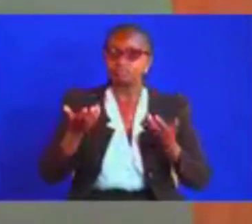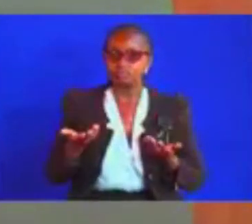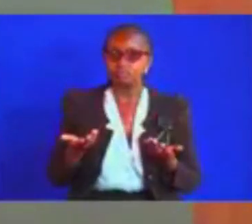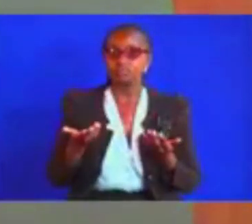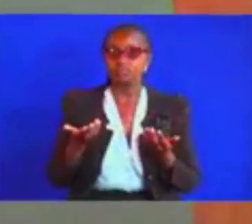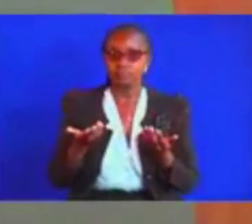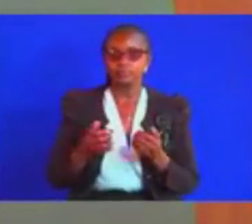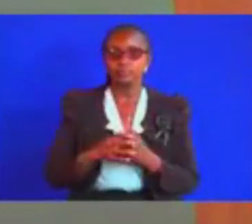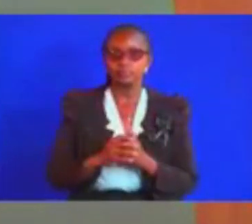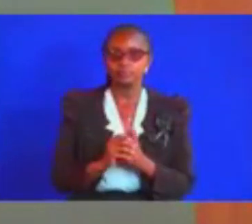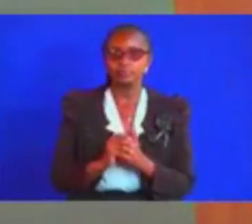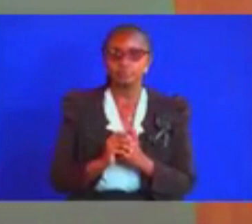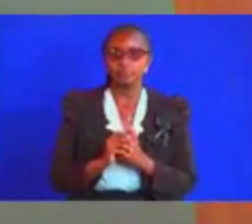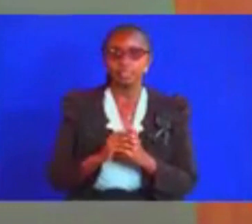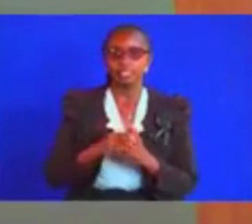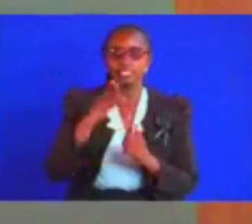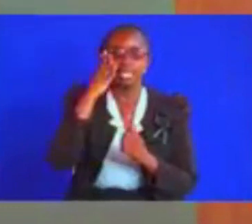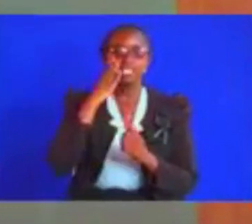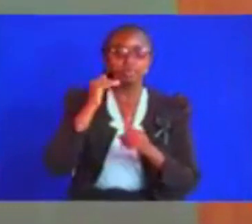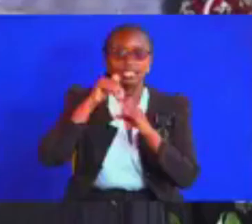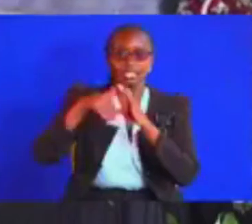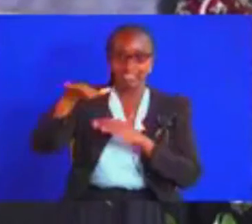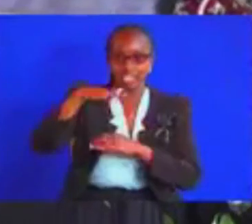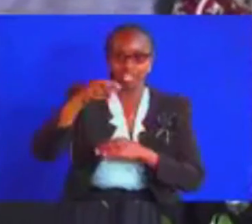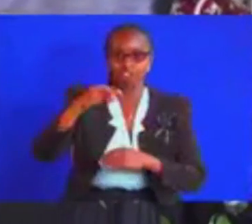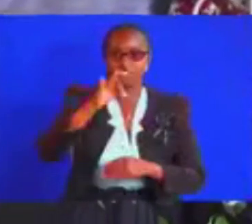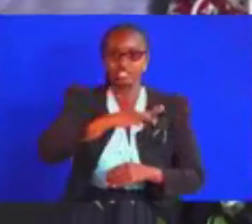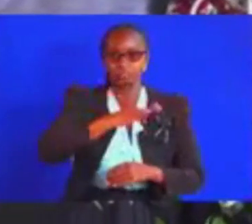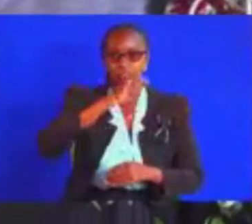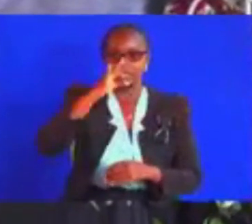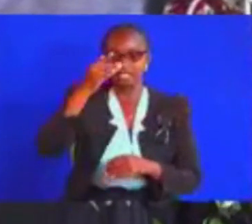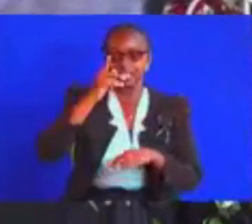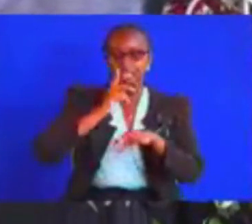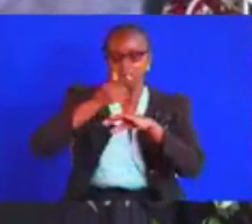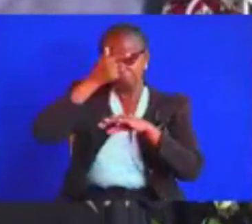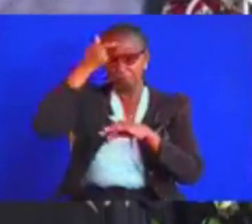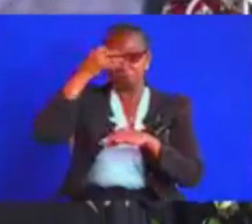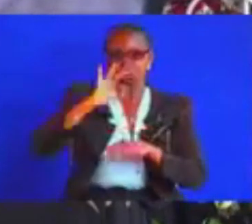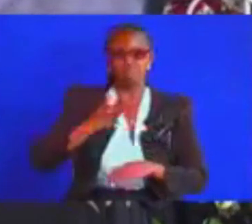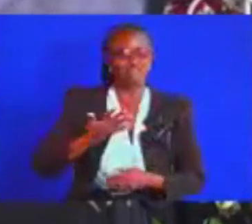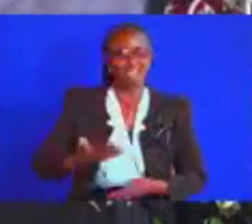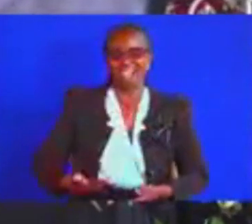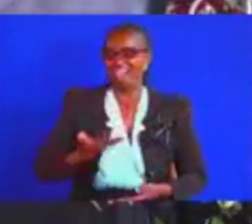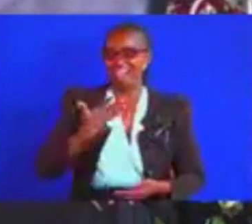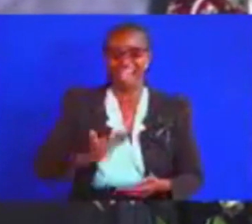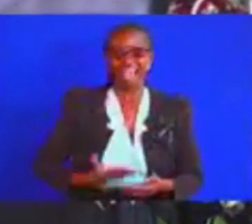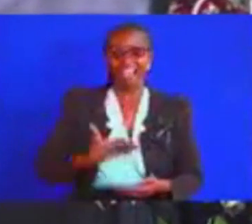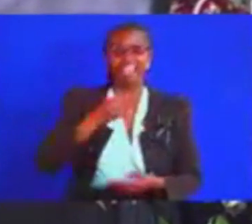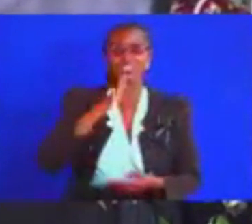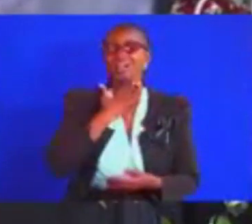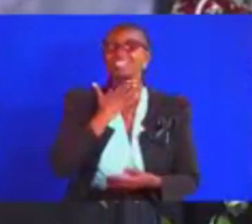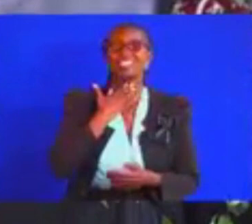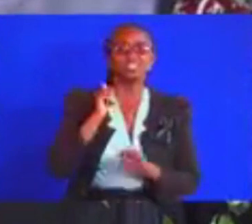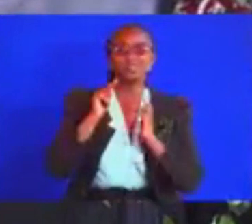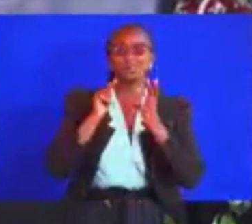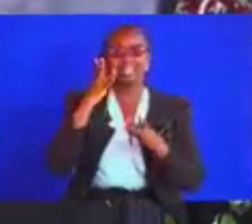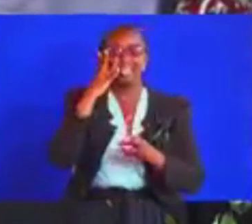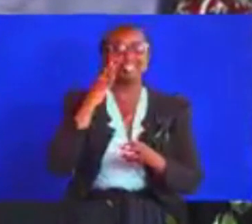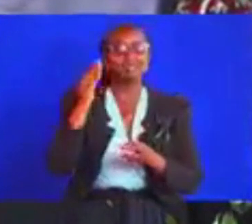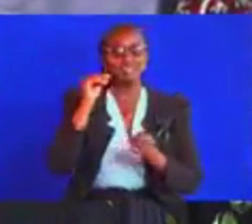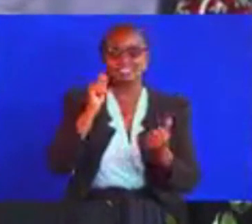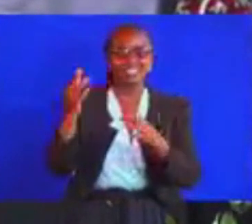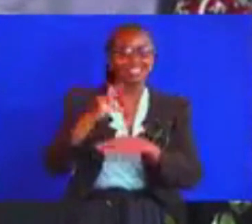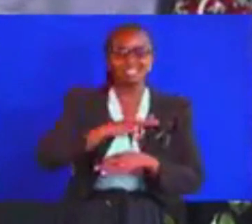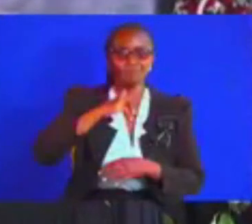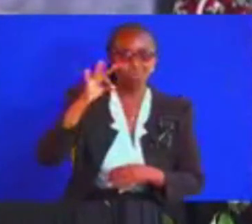an experience in the realm of the spirit where, because of your hunger and your thirst, you will encounter any